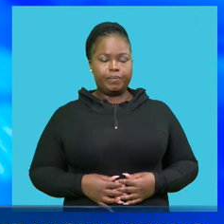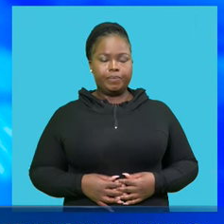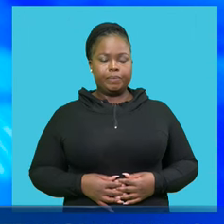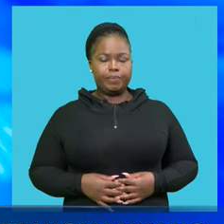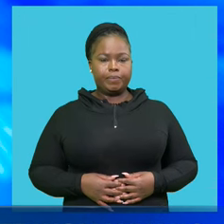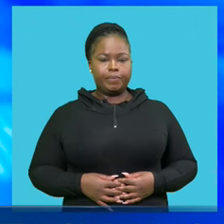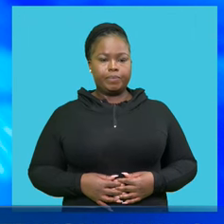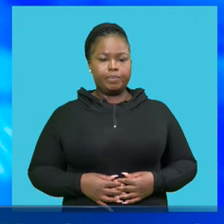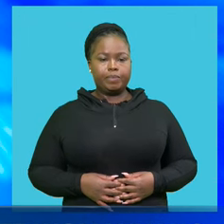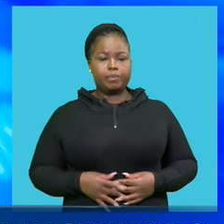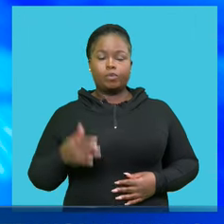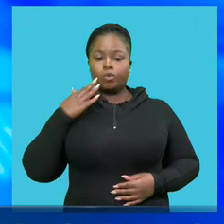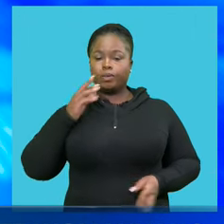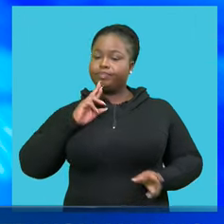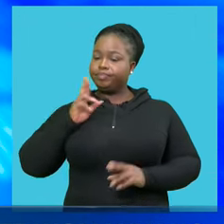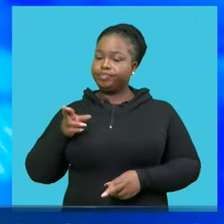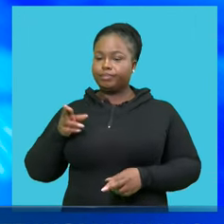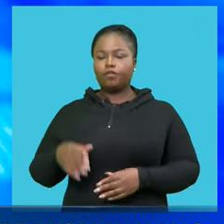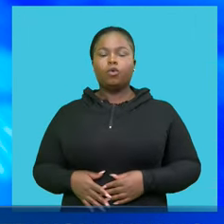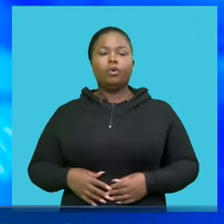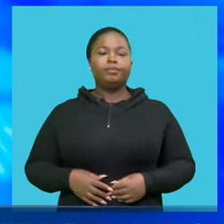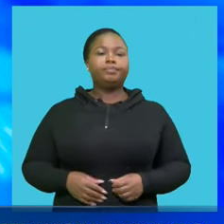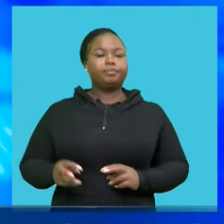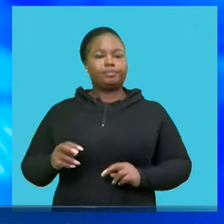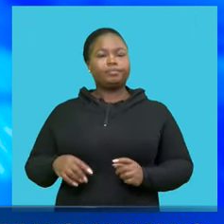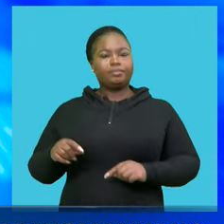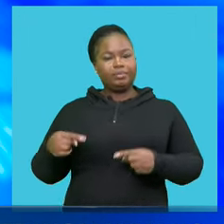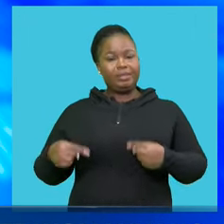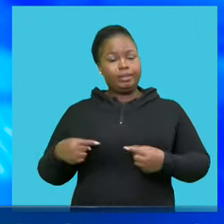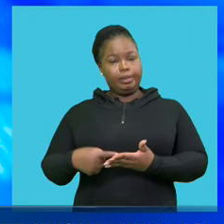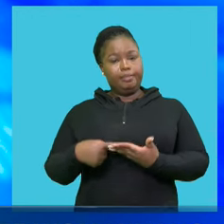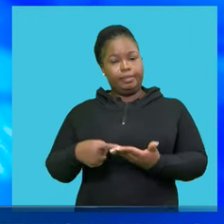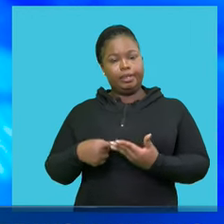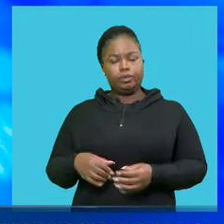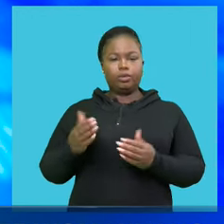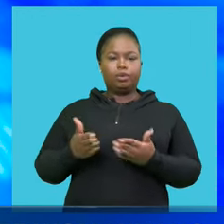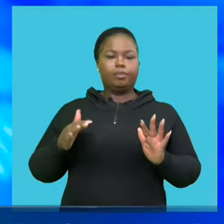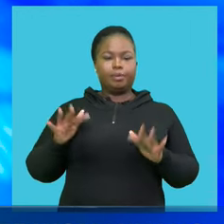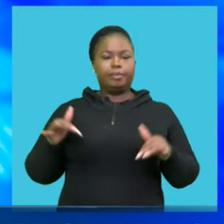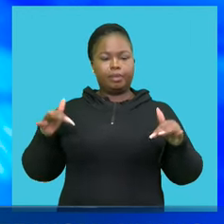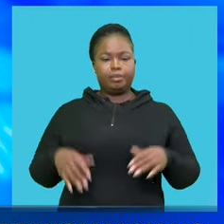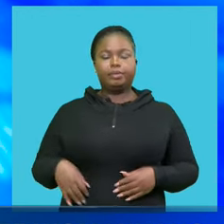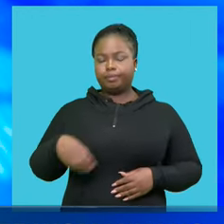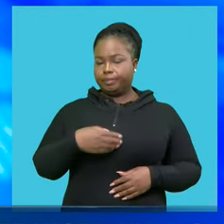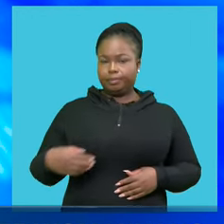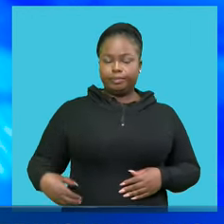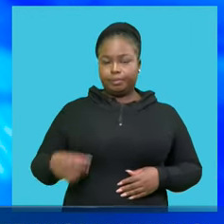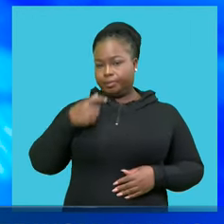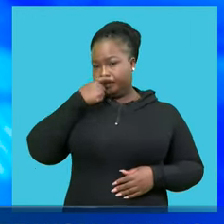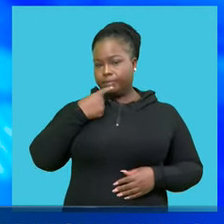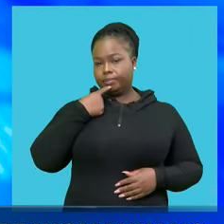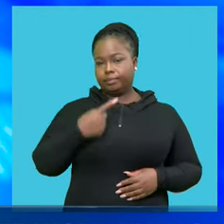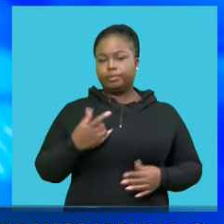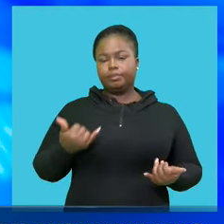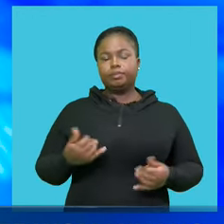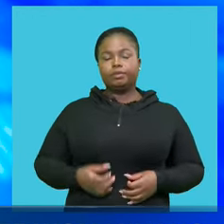E pendula kwin ngokon piki swano yangu le slanu kulandi la indeto ya ke yu kufula i palamente. Omongamelu sirwe ramaposa ufungi